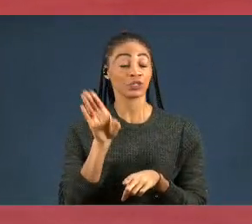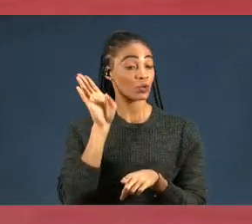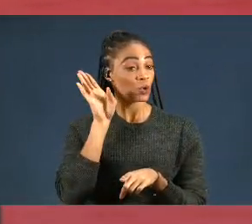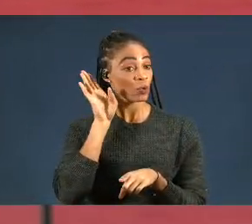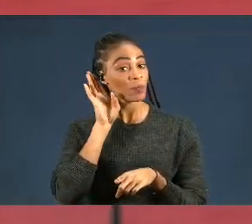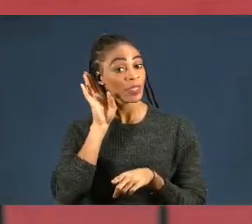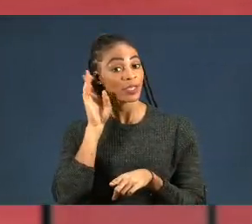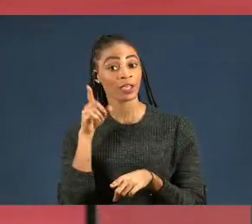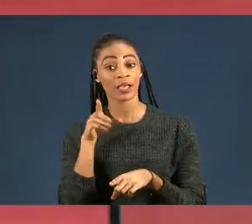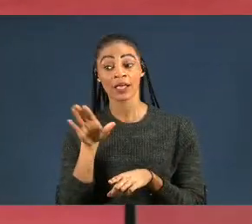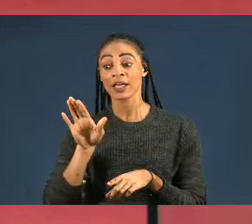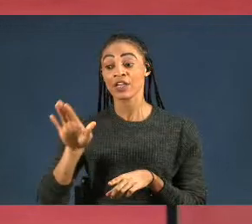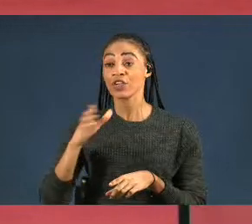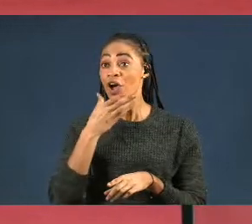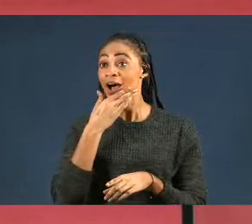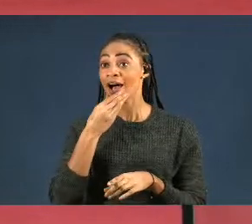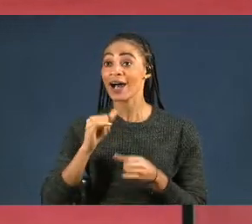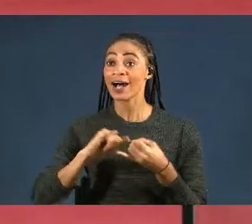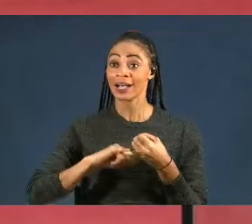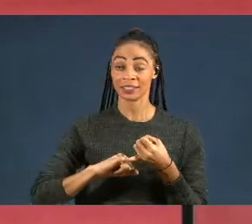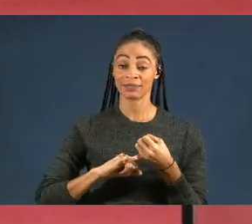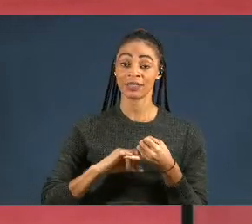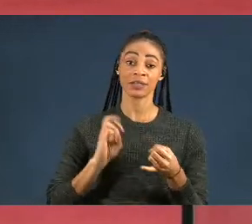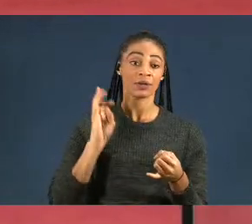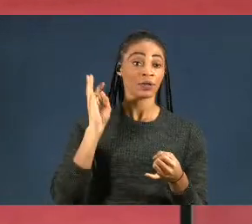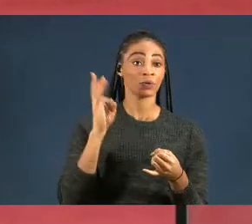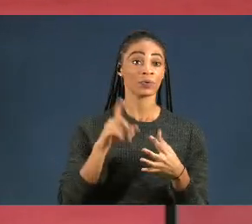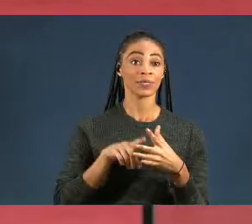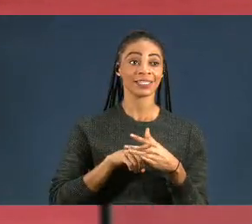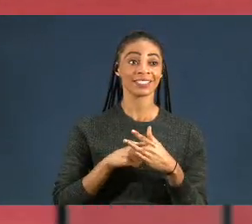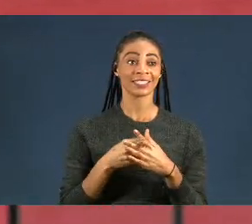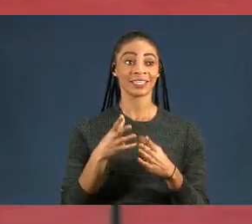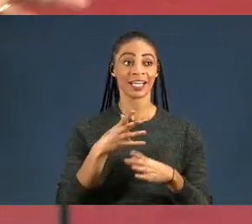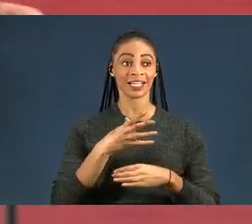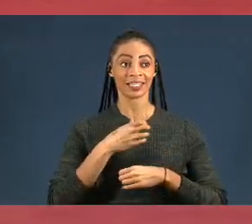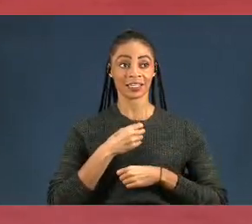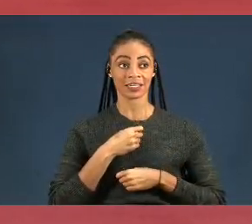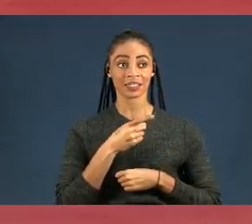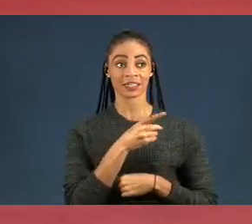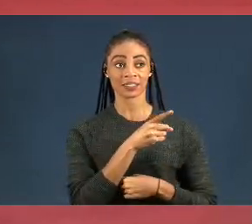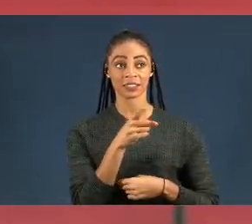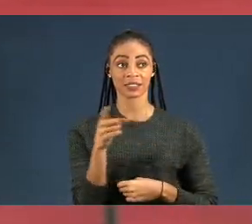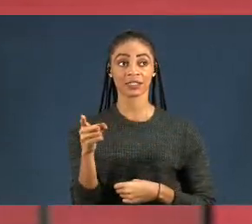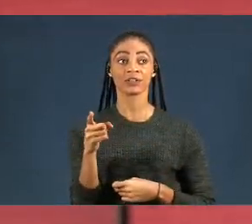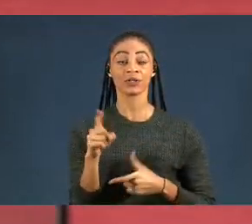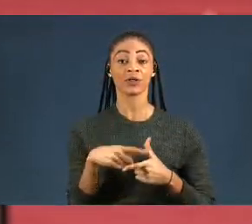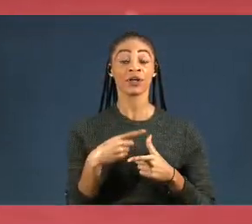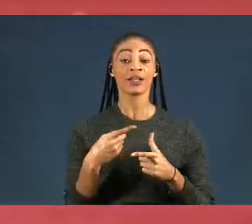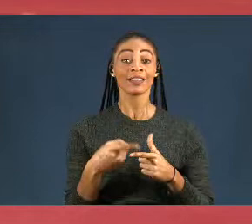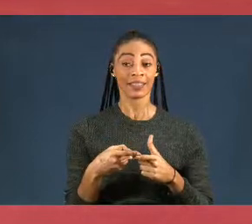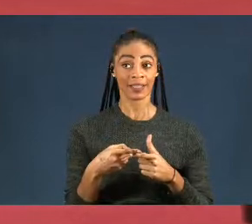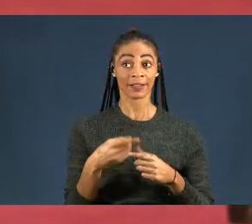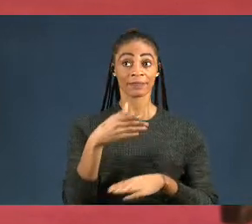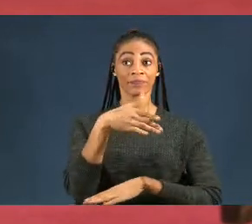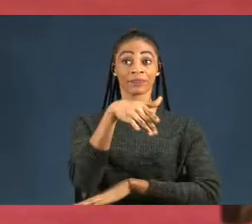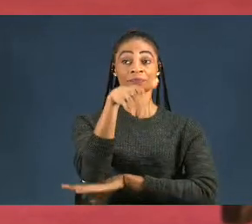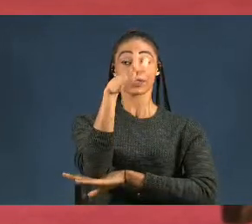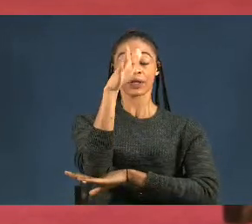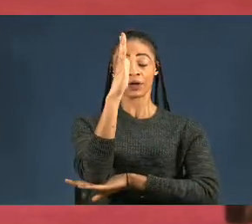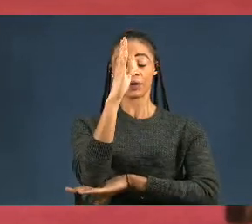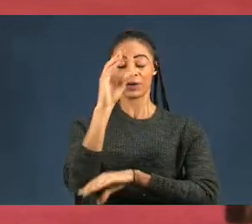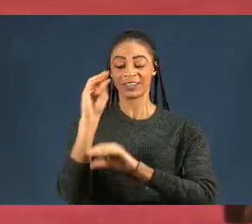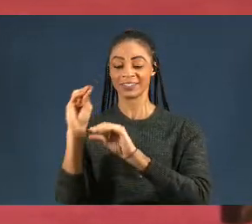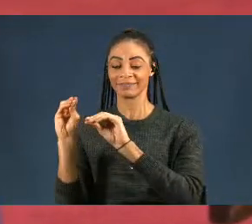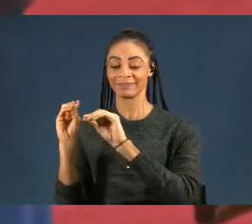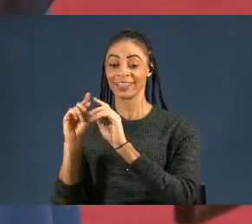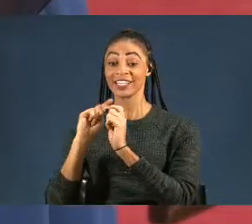you. He'll begin to trust you. And as he begins to trust you, God will shift his heart. God will shift the heart